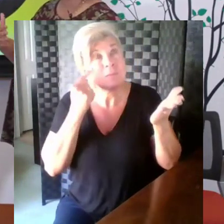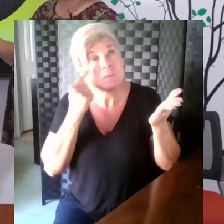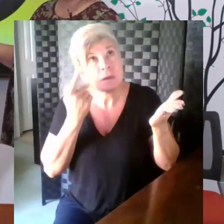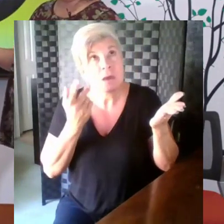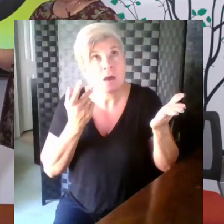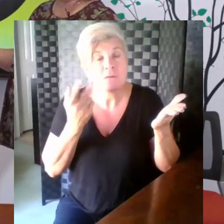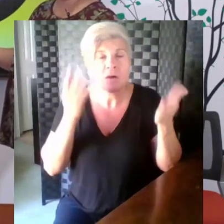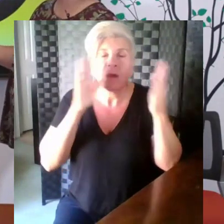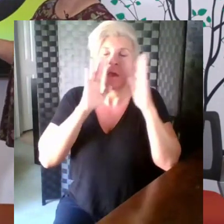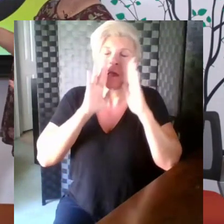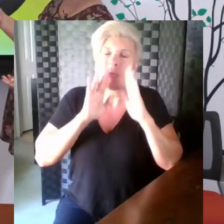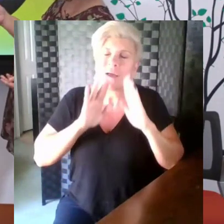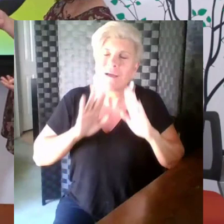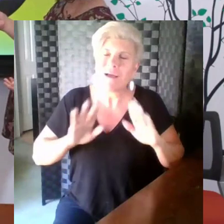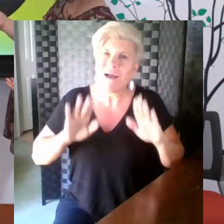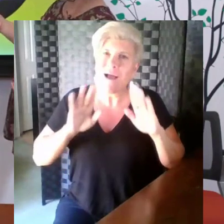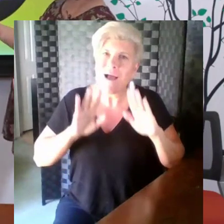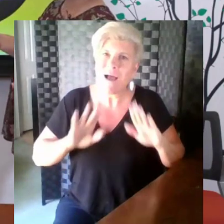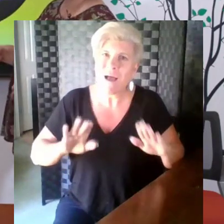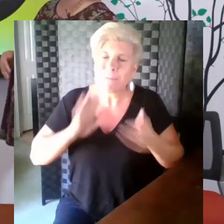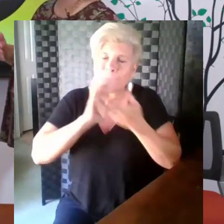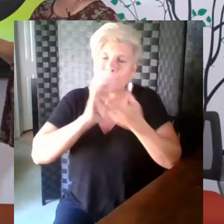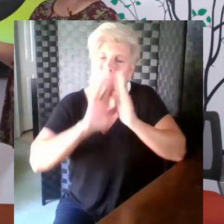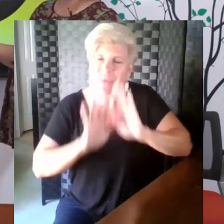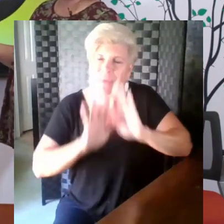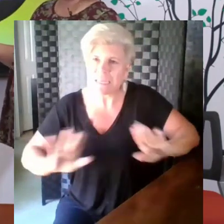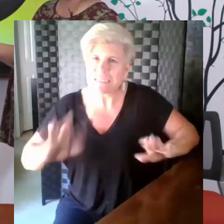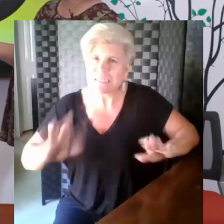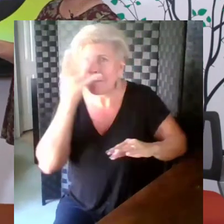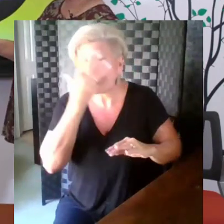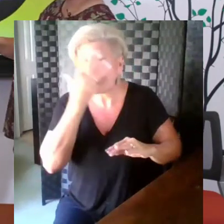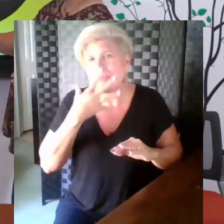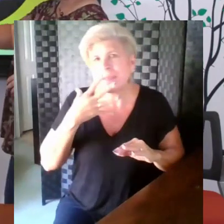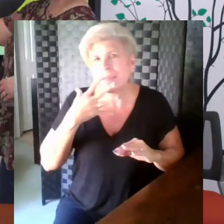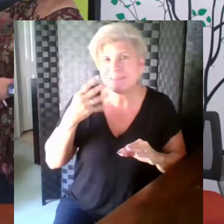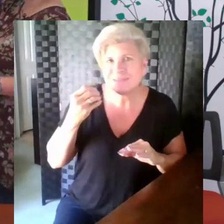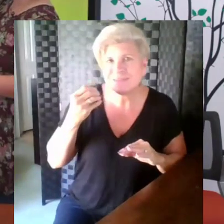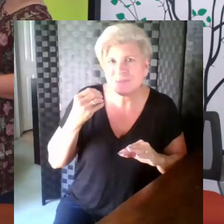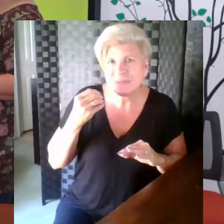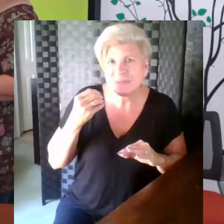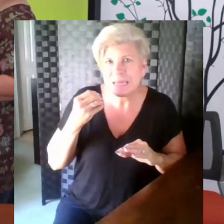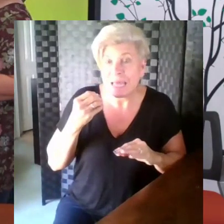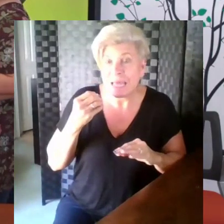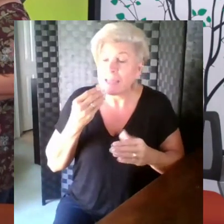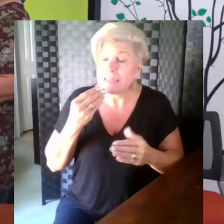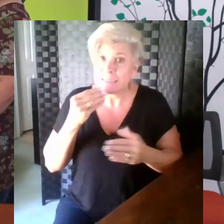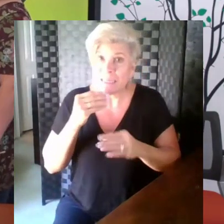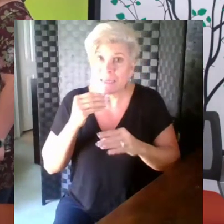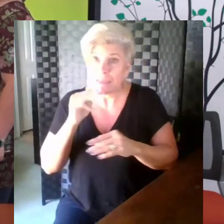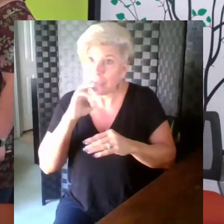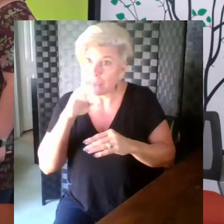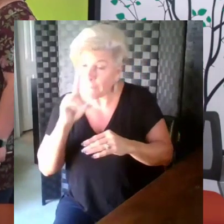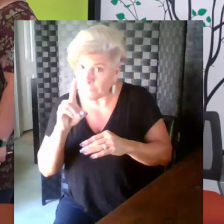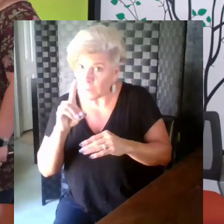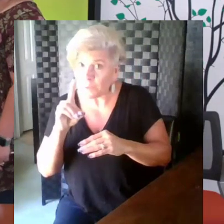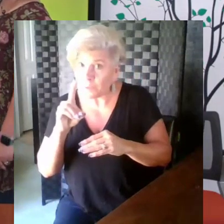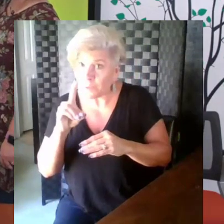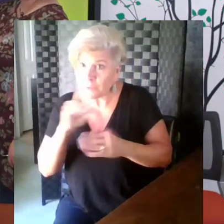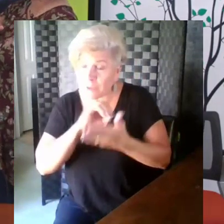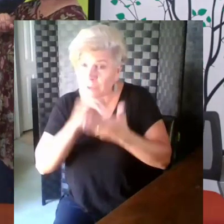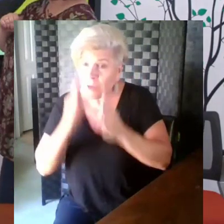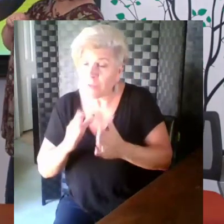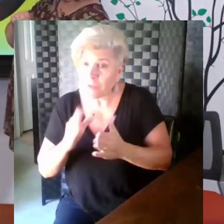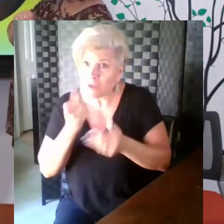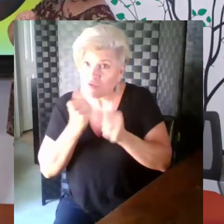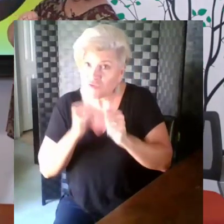of calm, peaceful, beautiful, and that very well could be the mood that the author